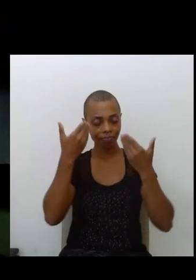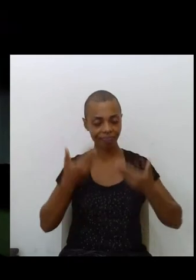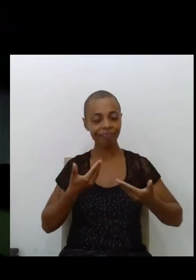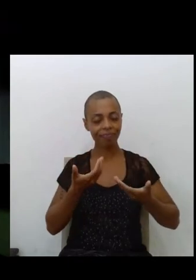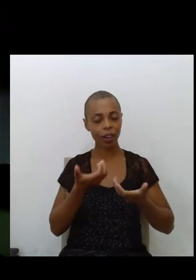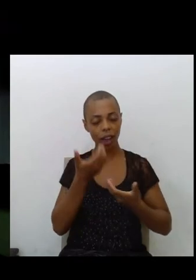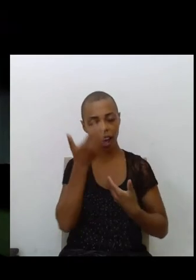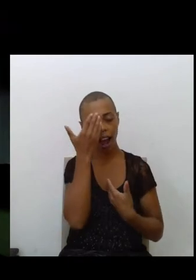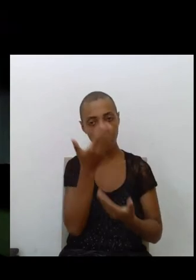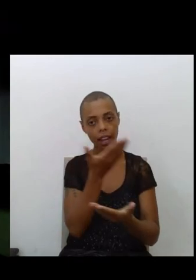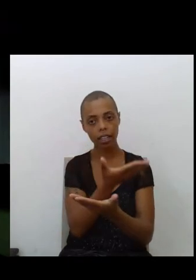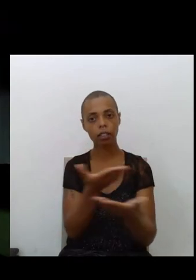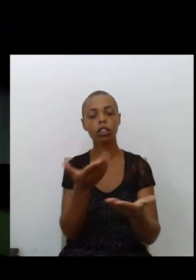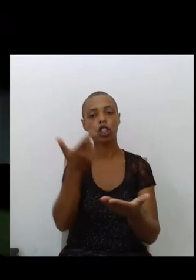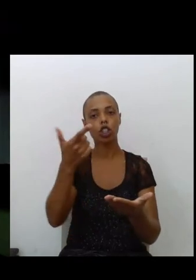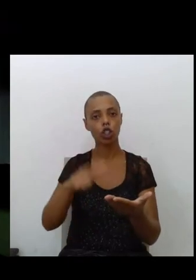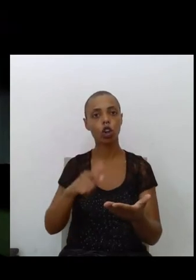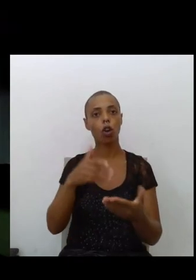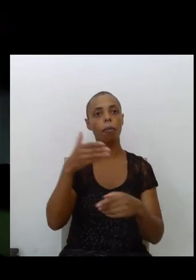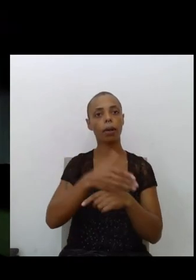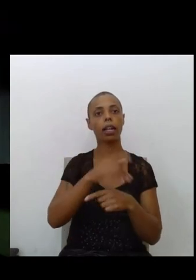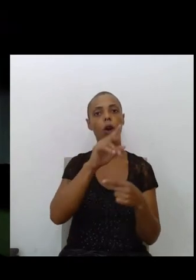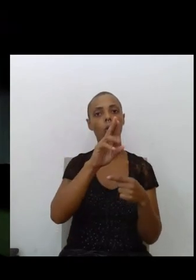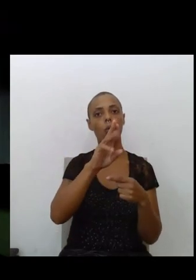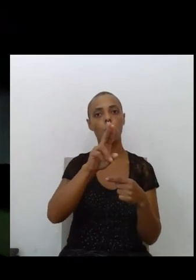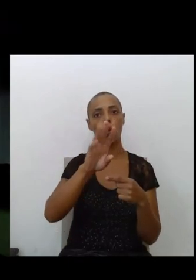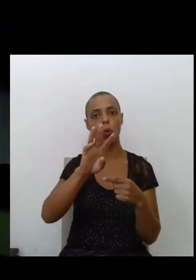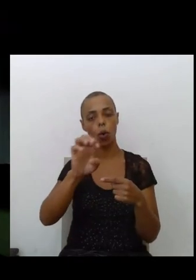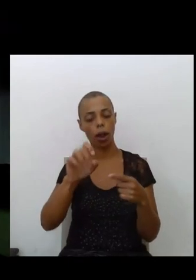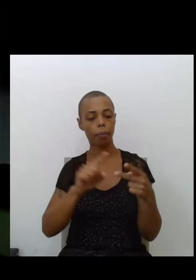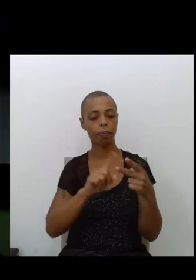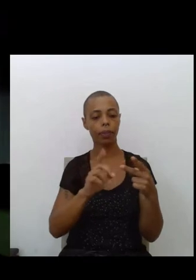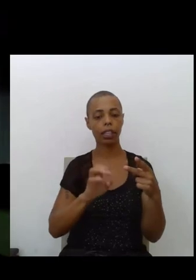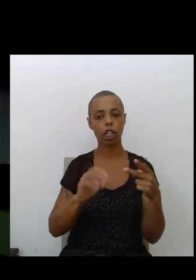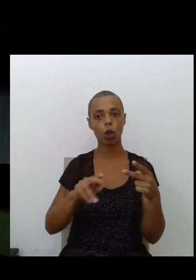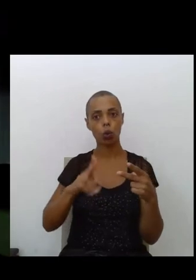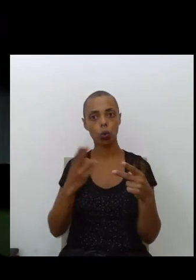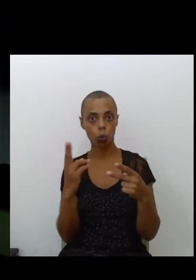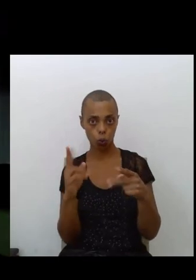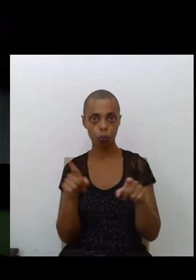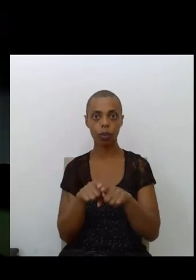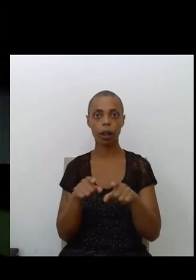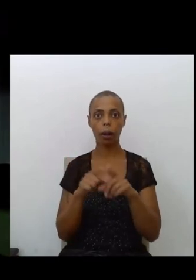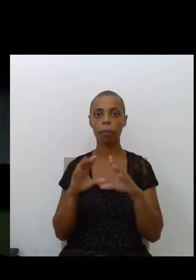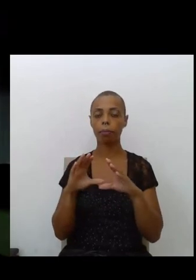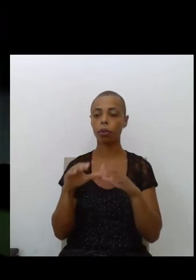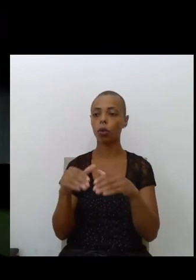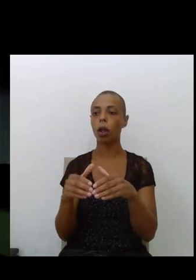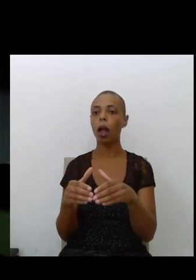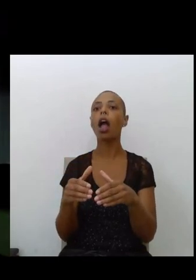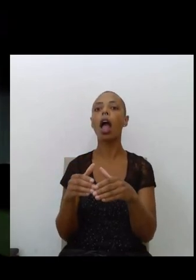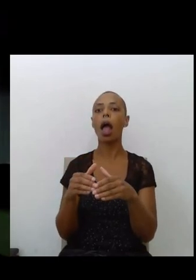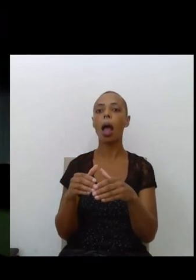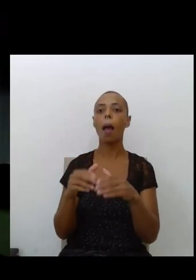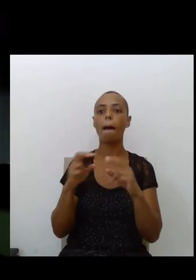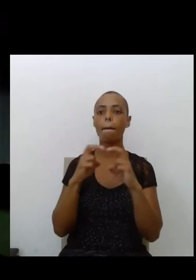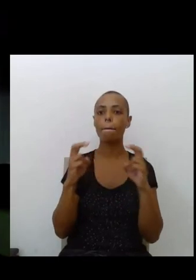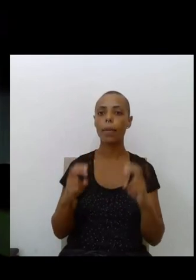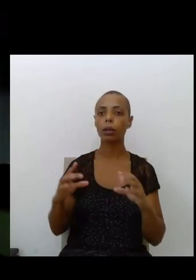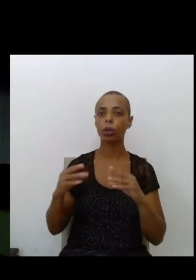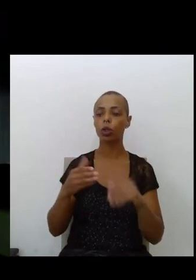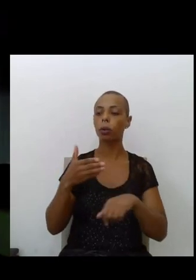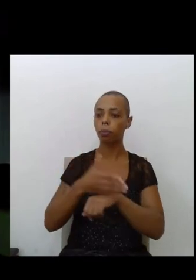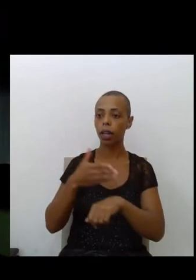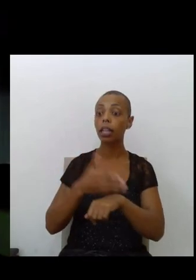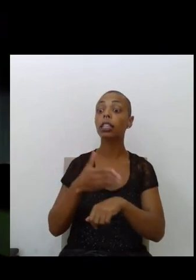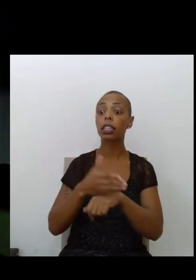of this seminar once again thank you very much Uber and zetu and I would also like to thank the entire